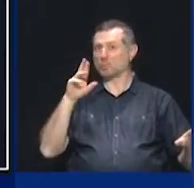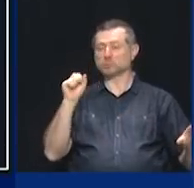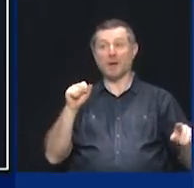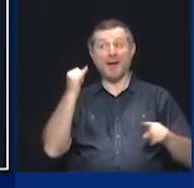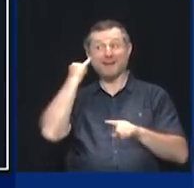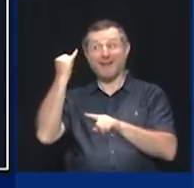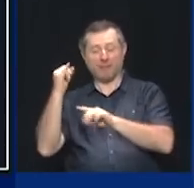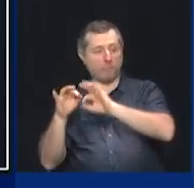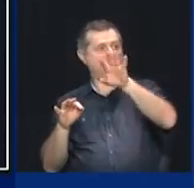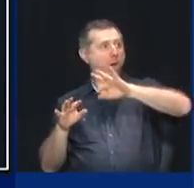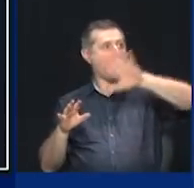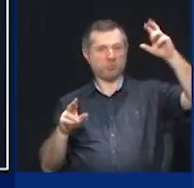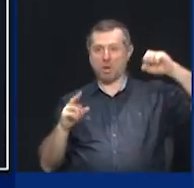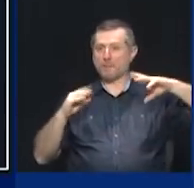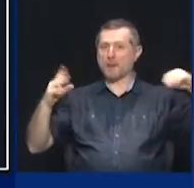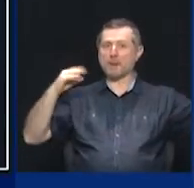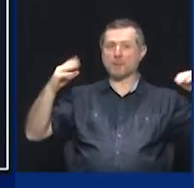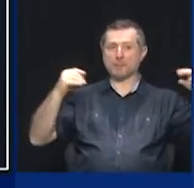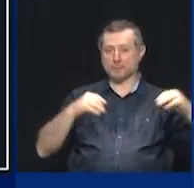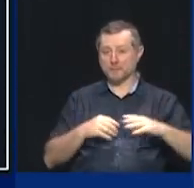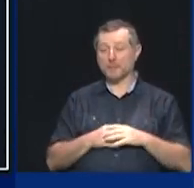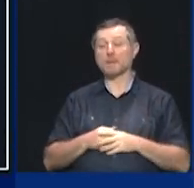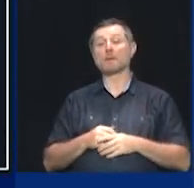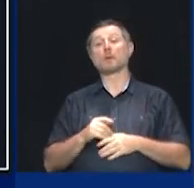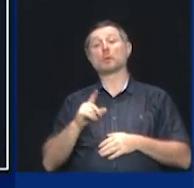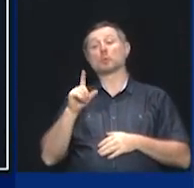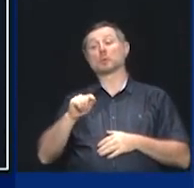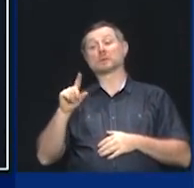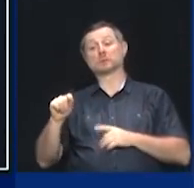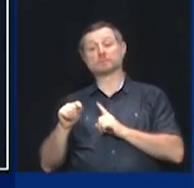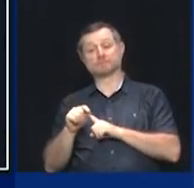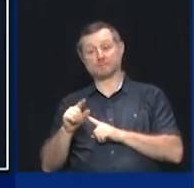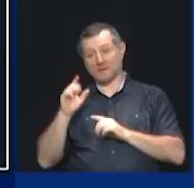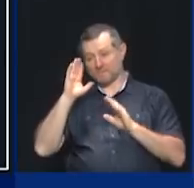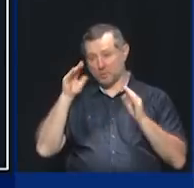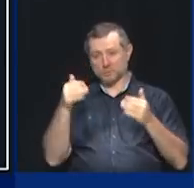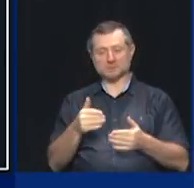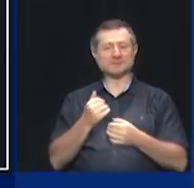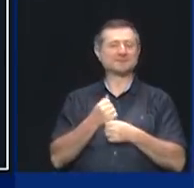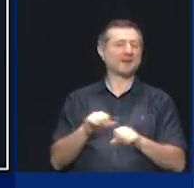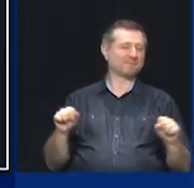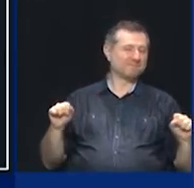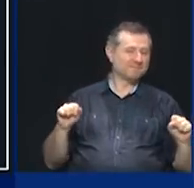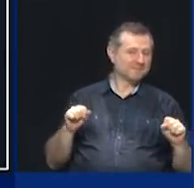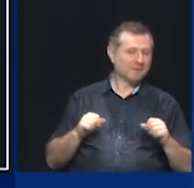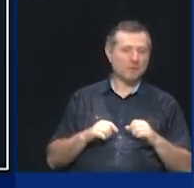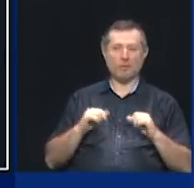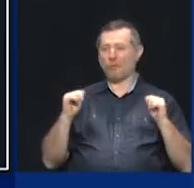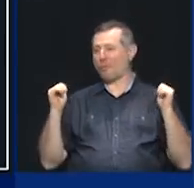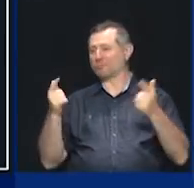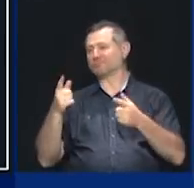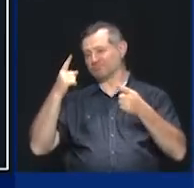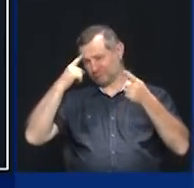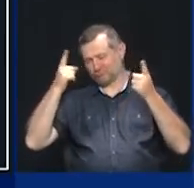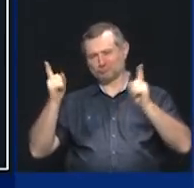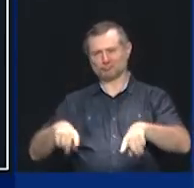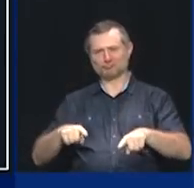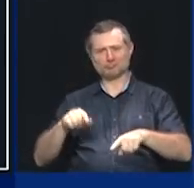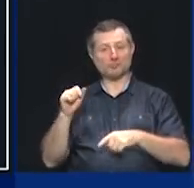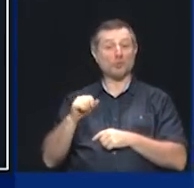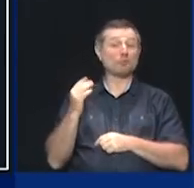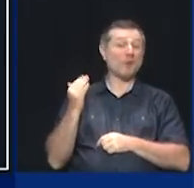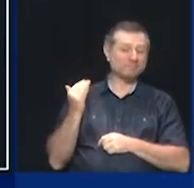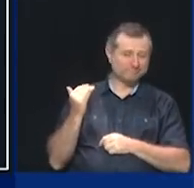2020, our issue was keeping people safe. And everyone agreed to it. Why? Because it was a matter